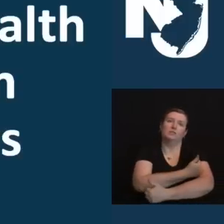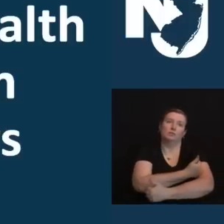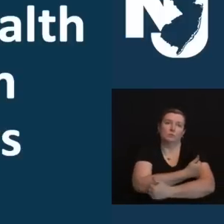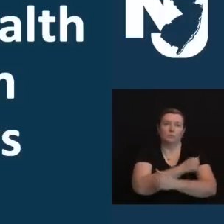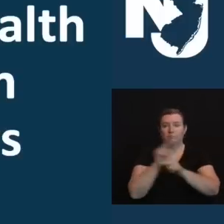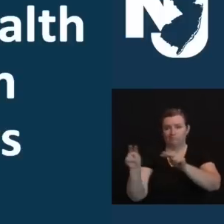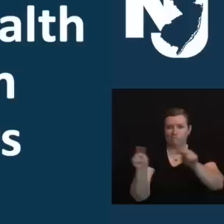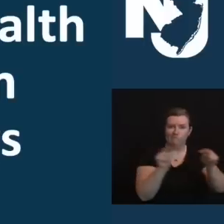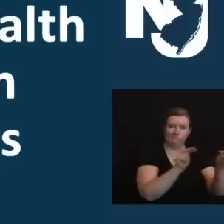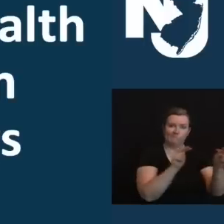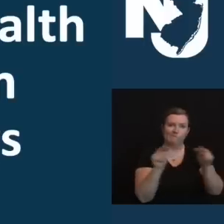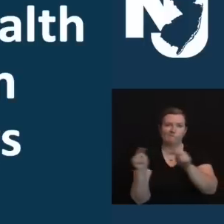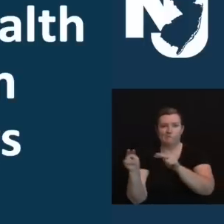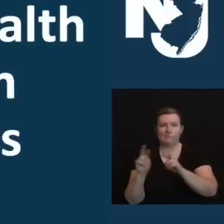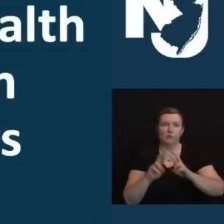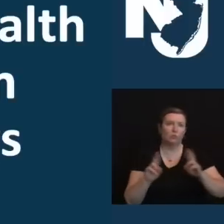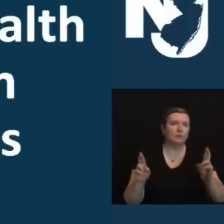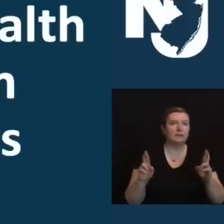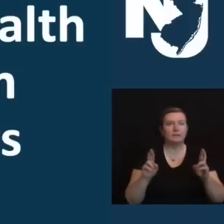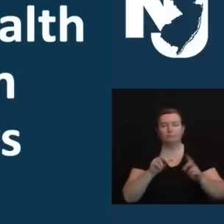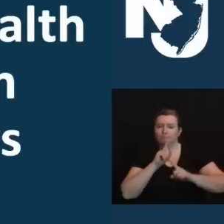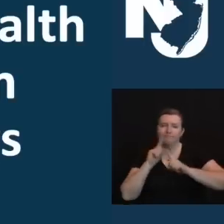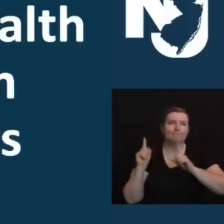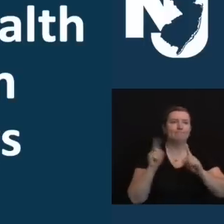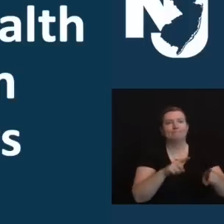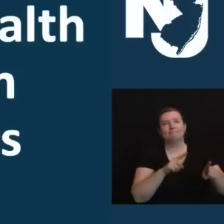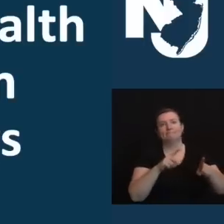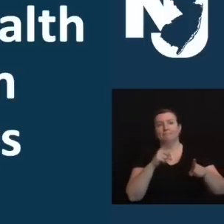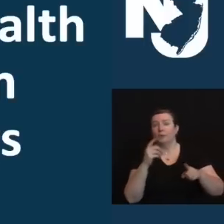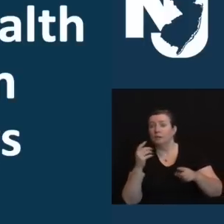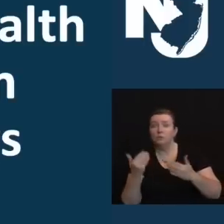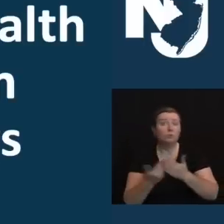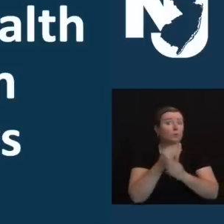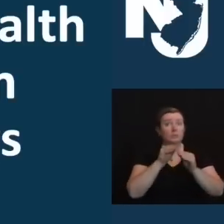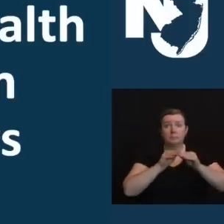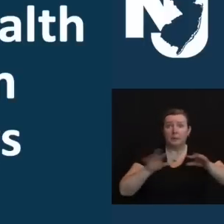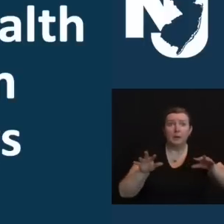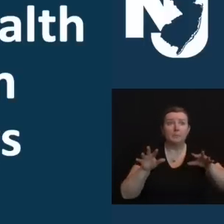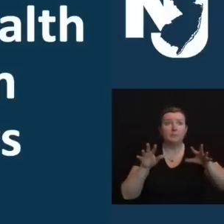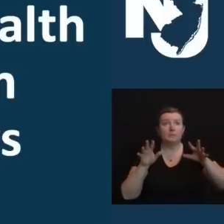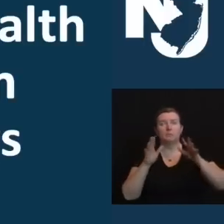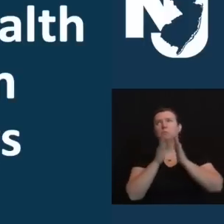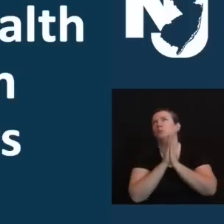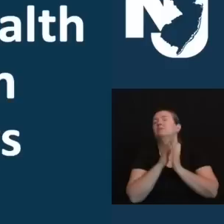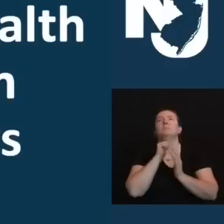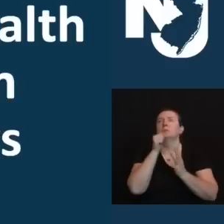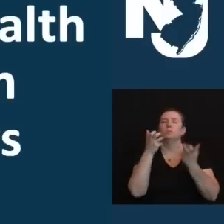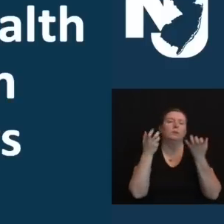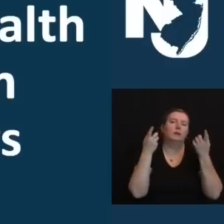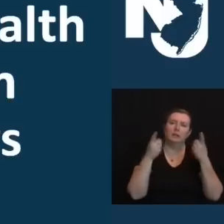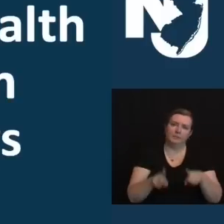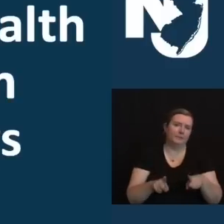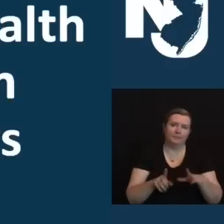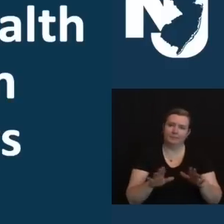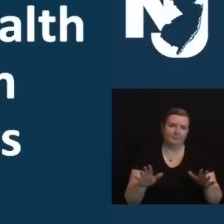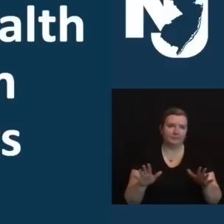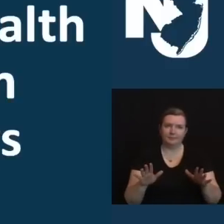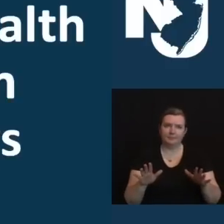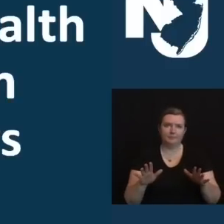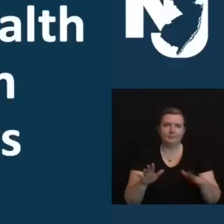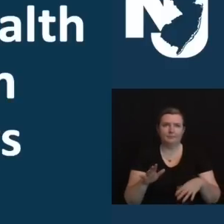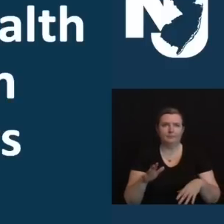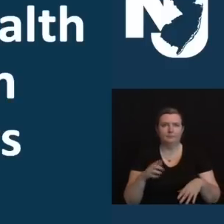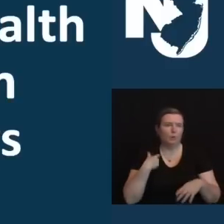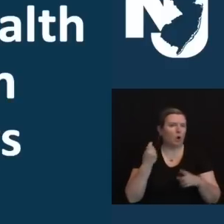and prepared to act should there be a new outbreak, please God, no, of COVID-19. And we continue to work vigilantly to